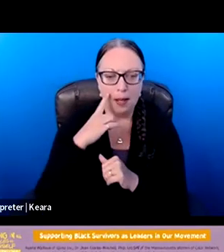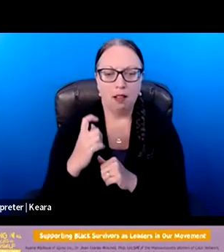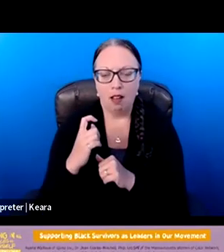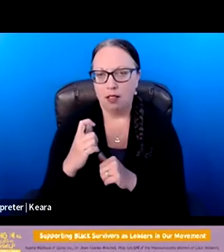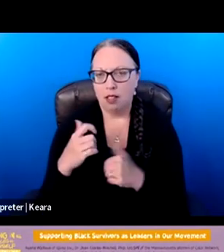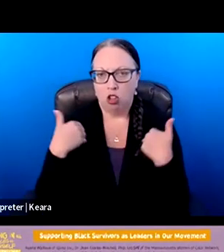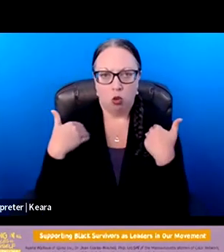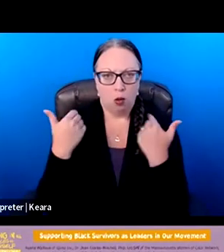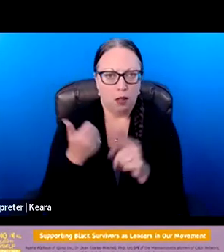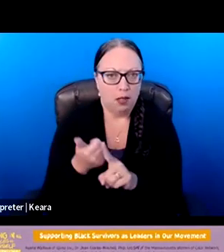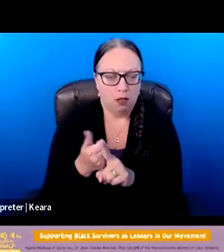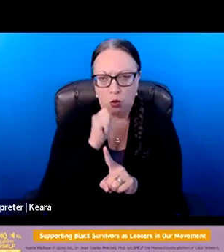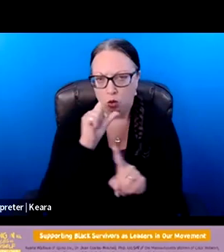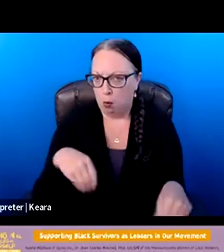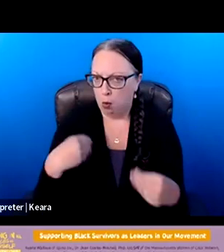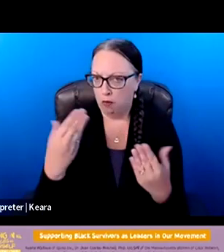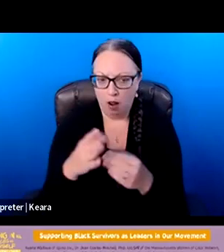given the option to